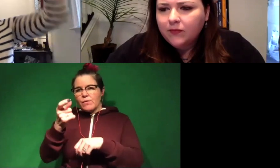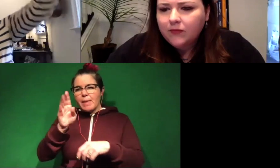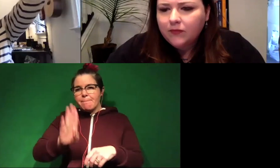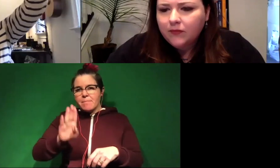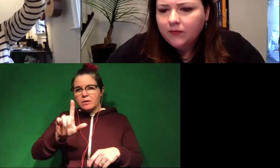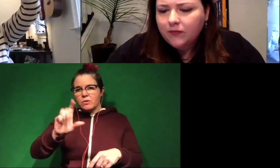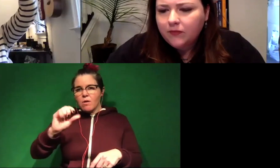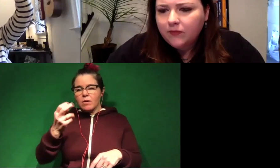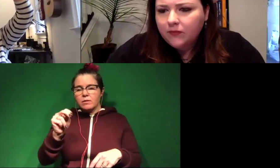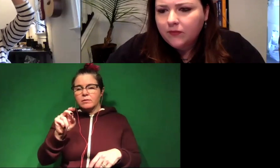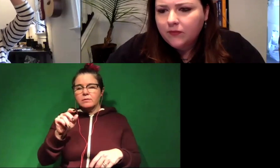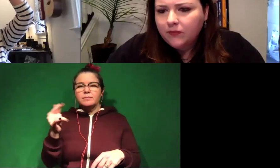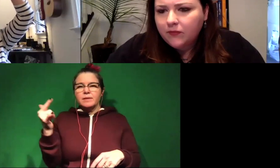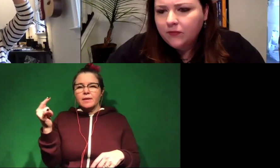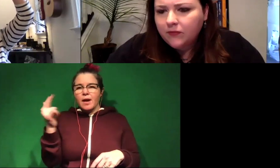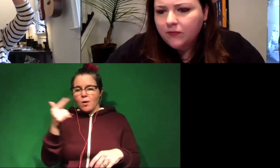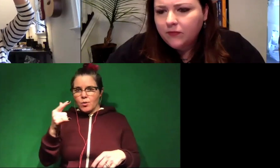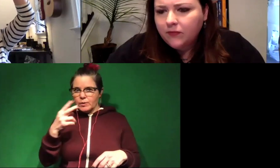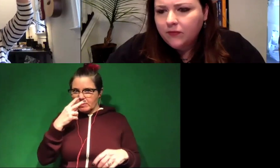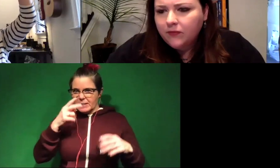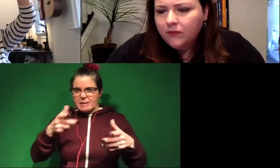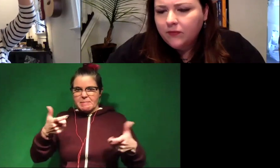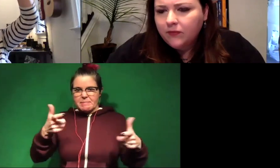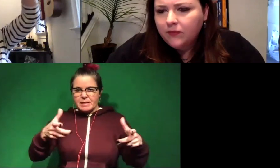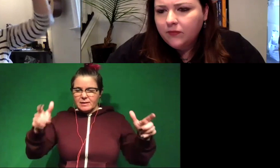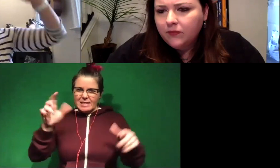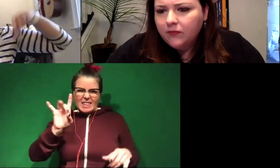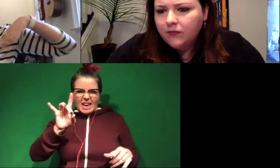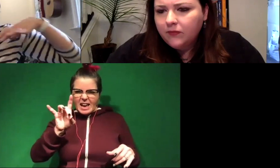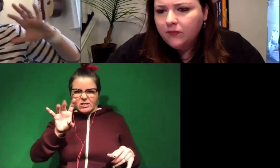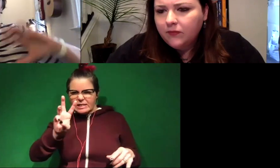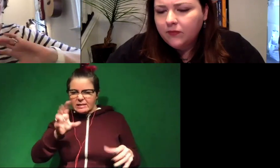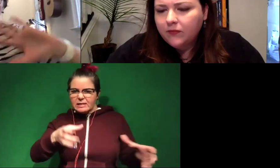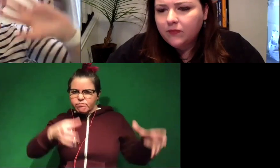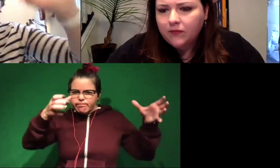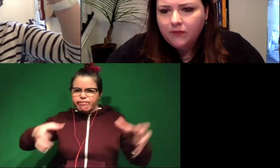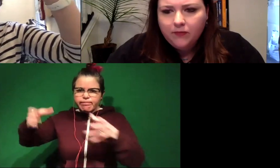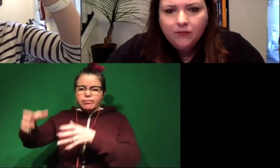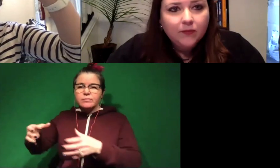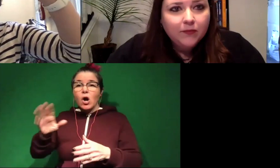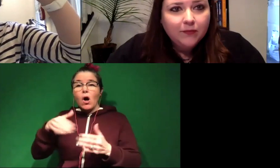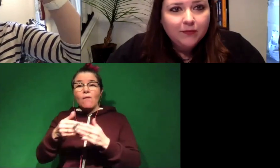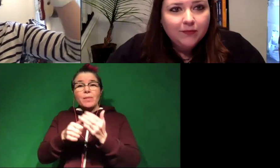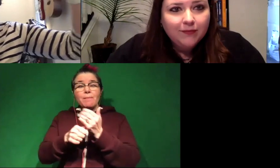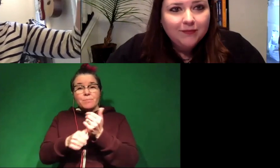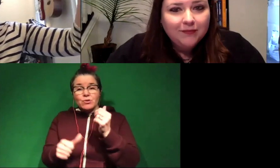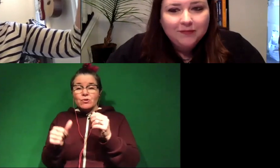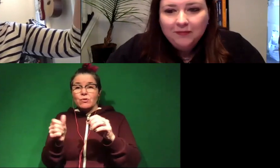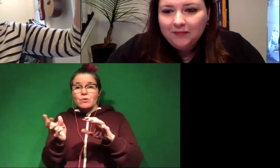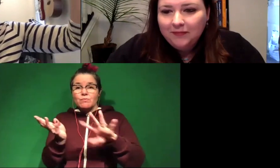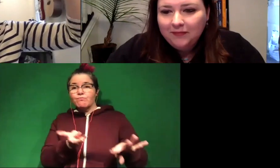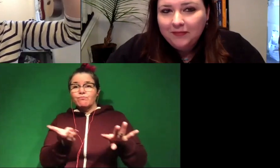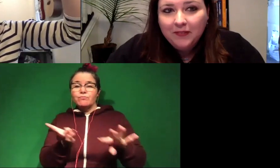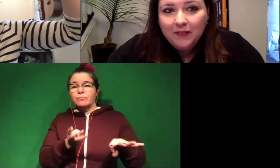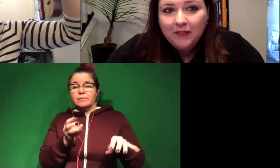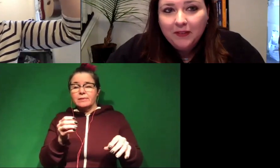big egg-shaped digesters. There's, I think, 6 or 8 of them, and they're huge. And basically all of the poop gets shuffled into them, and it work